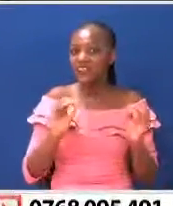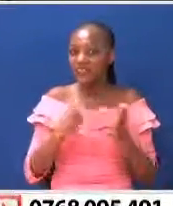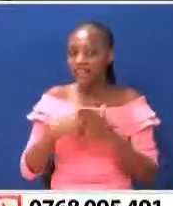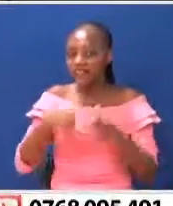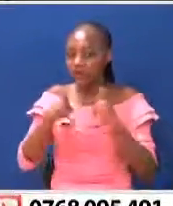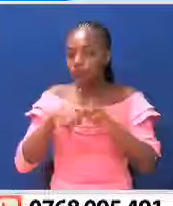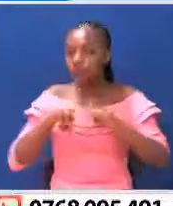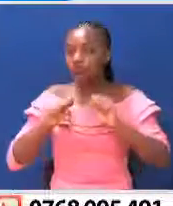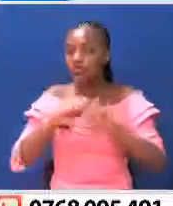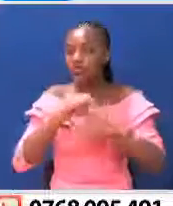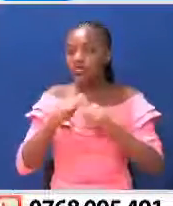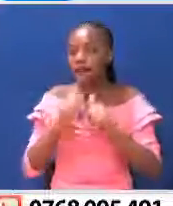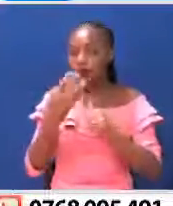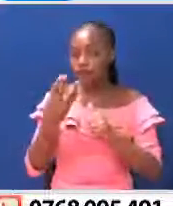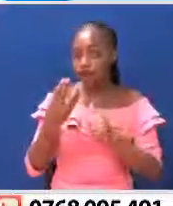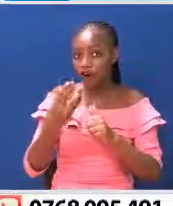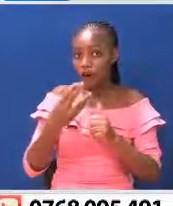there are